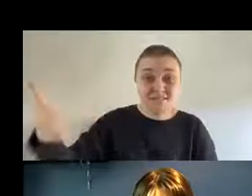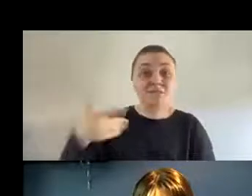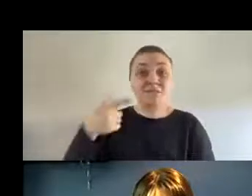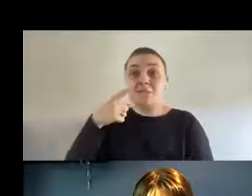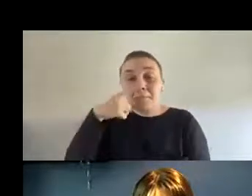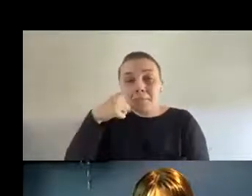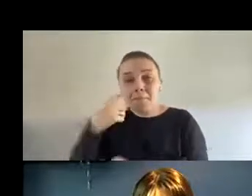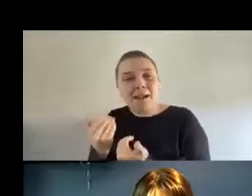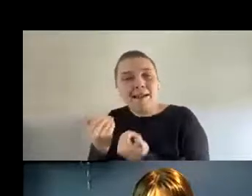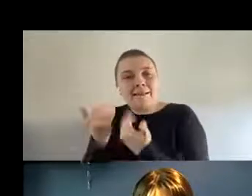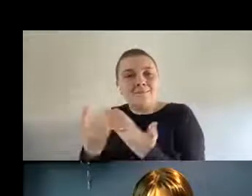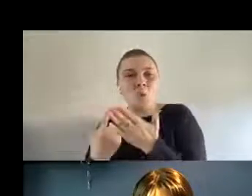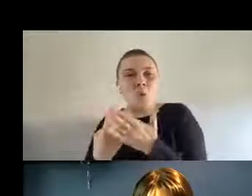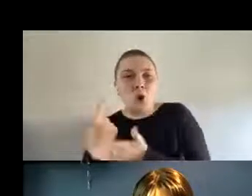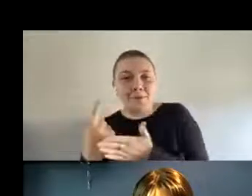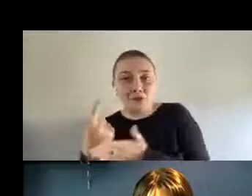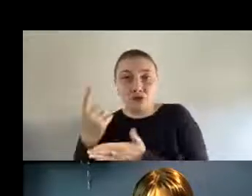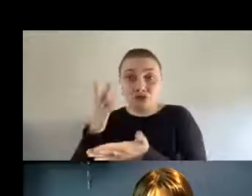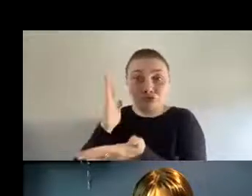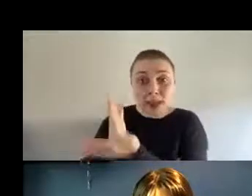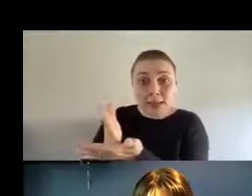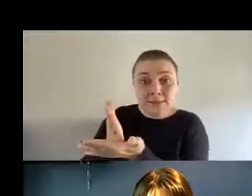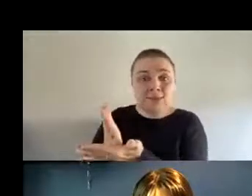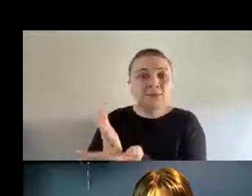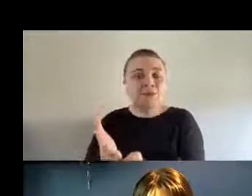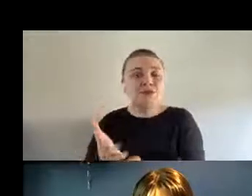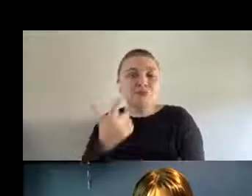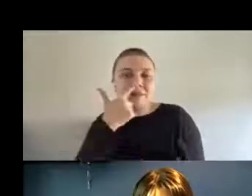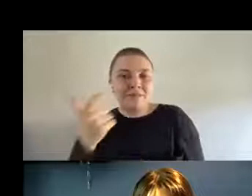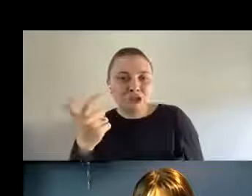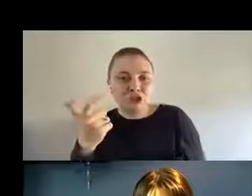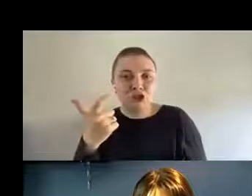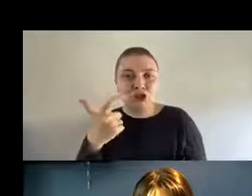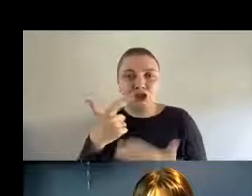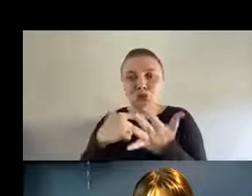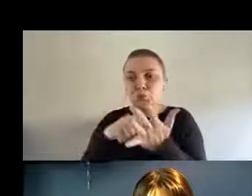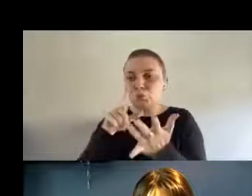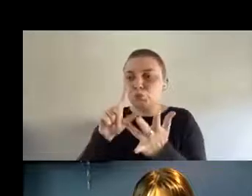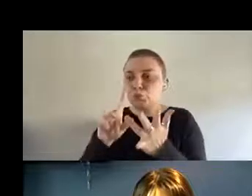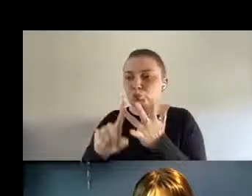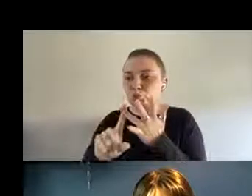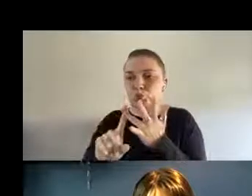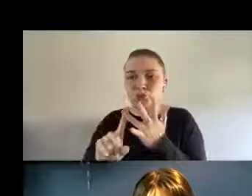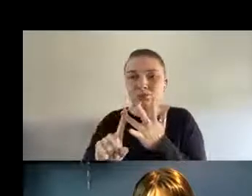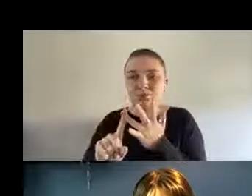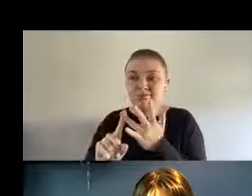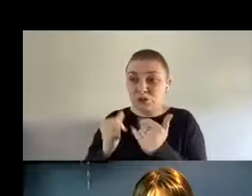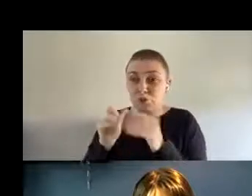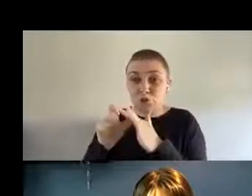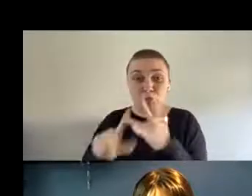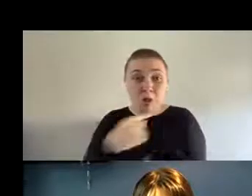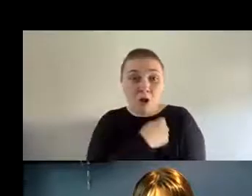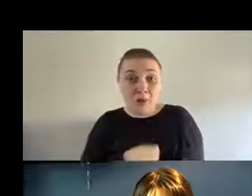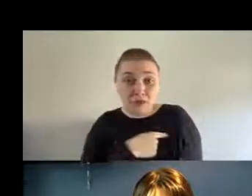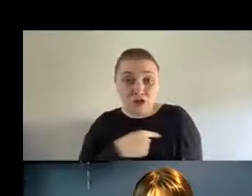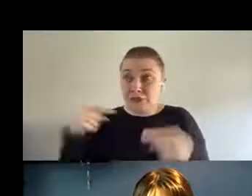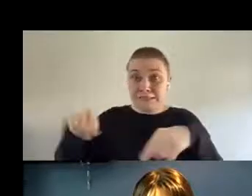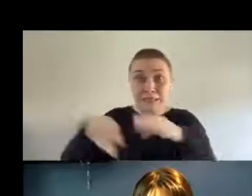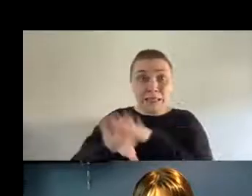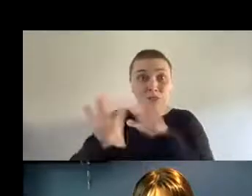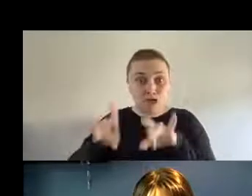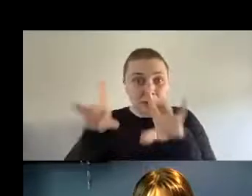the opportunity, the right and the privilege to exercise an obligation in Australia, which is